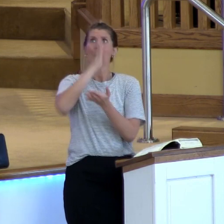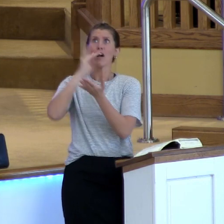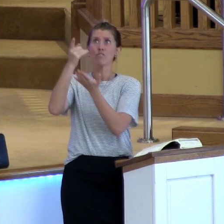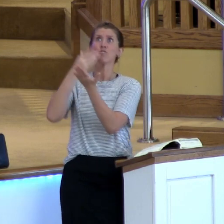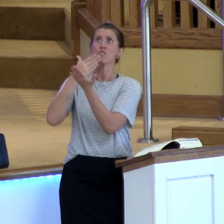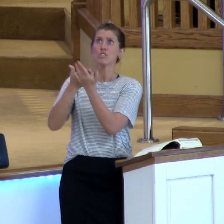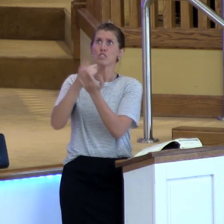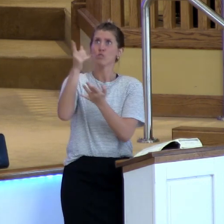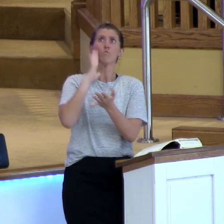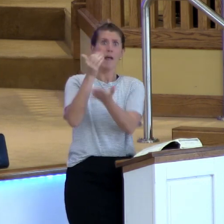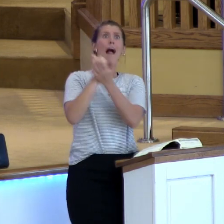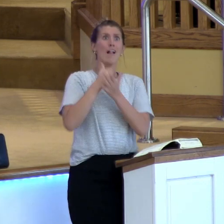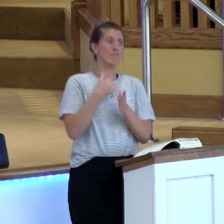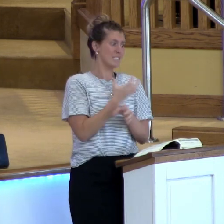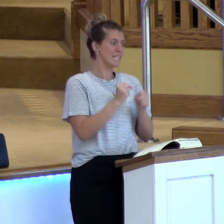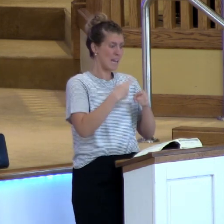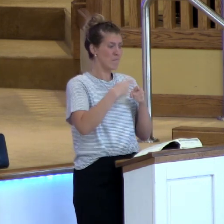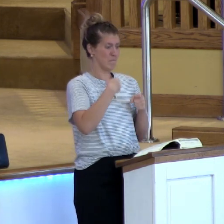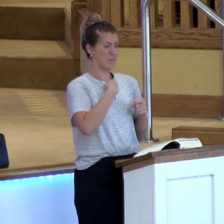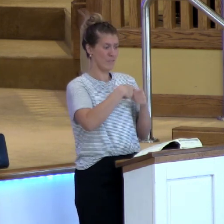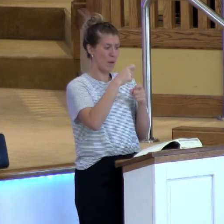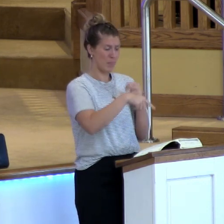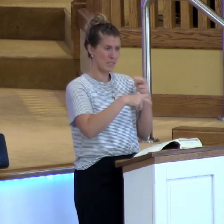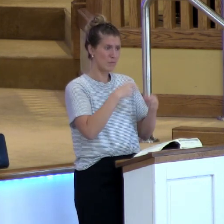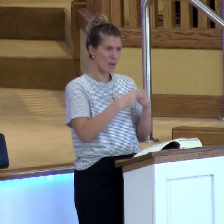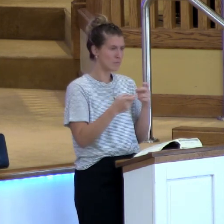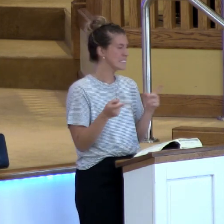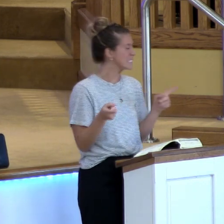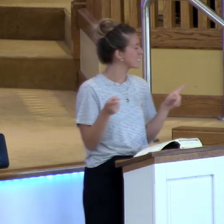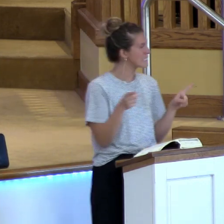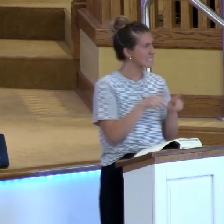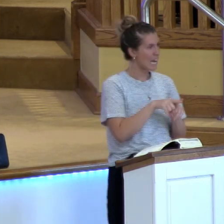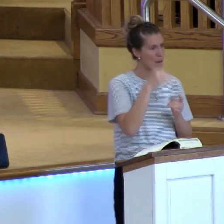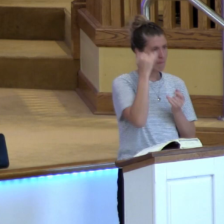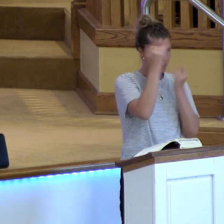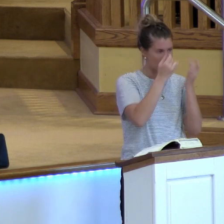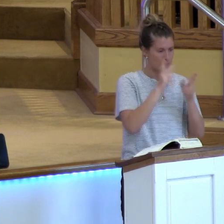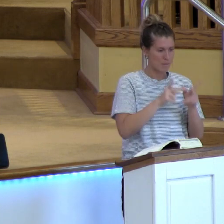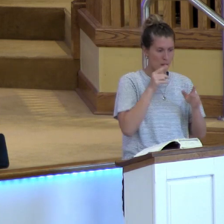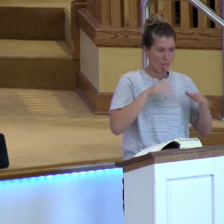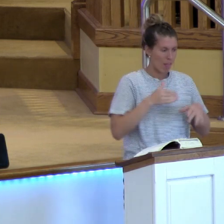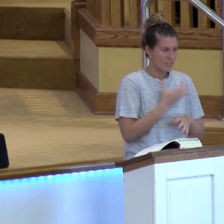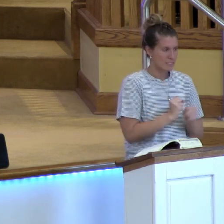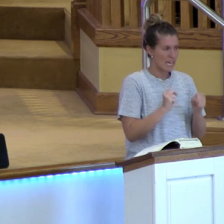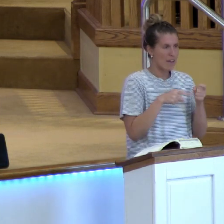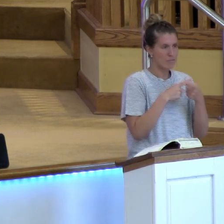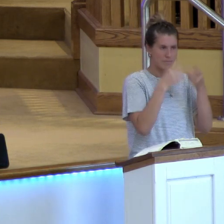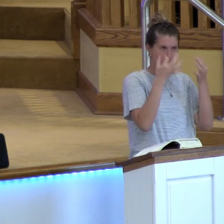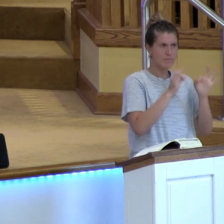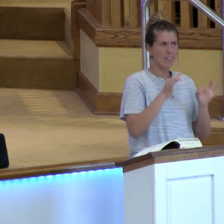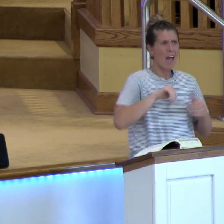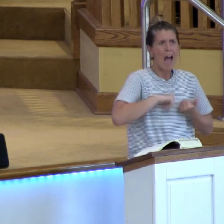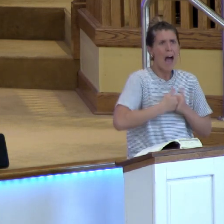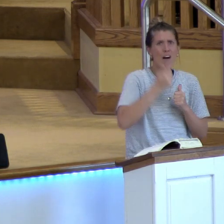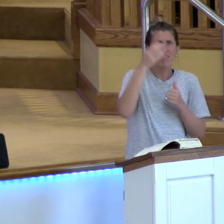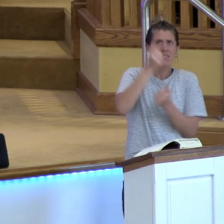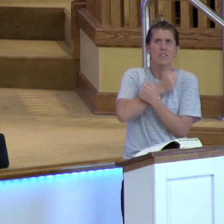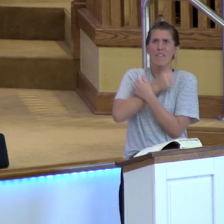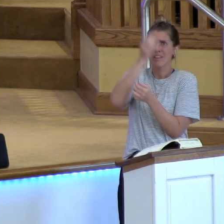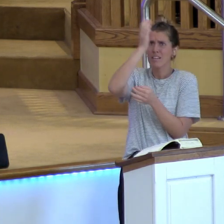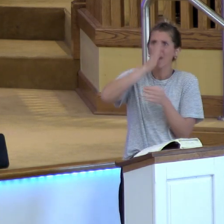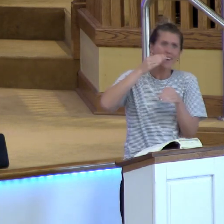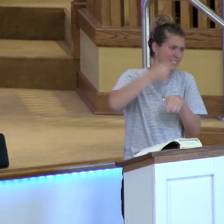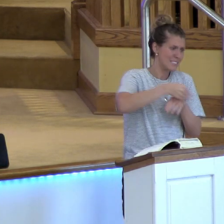would deliver us from that. And that's the same logic that lost people use when they say statements like, how can a loving God send people to